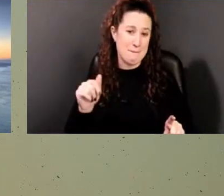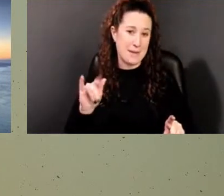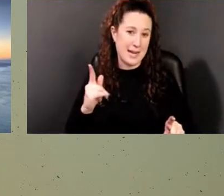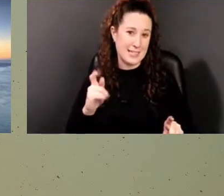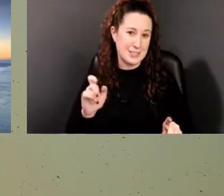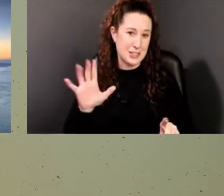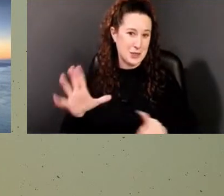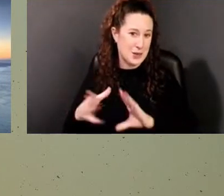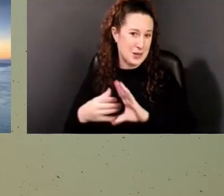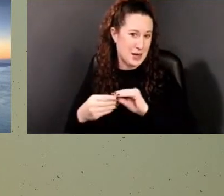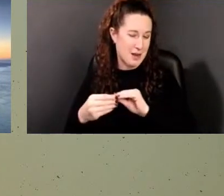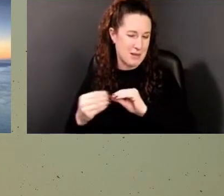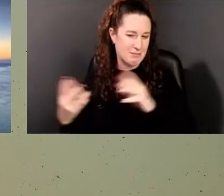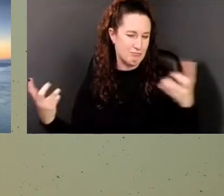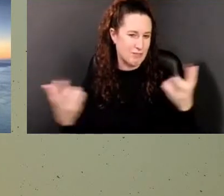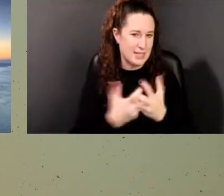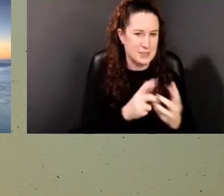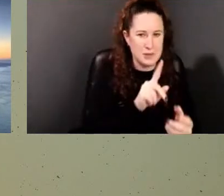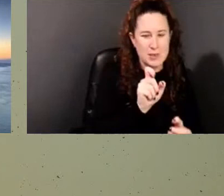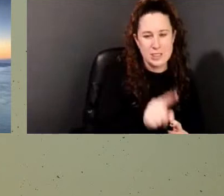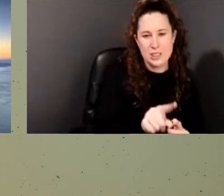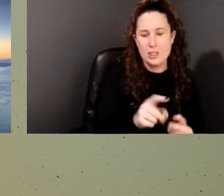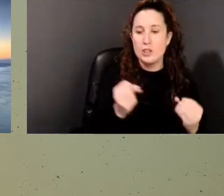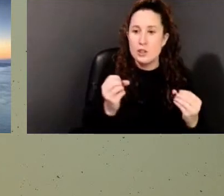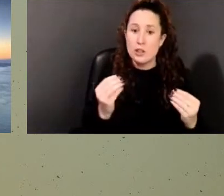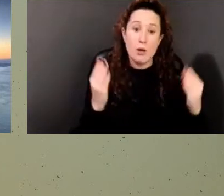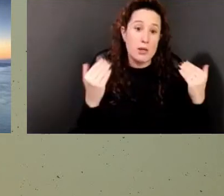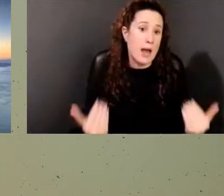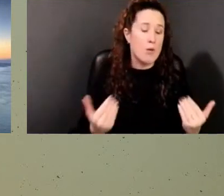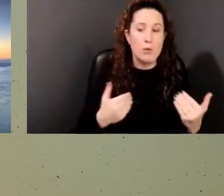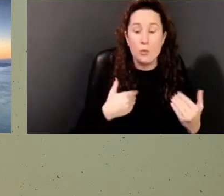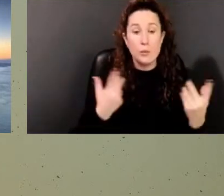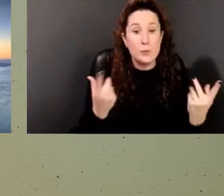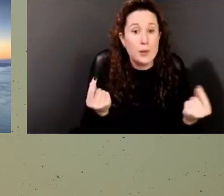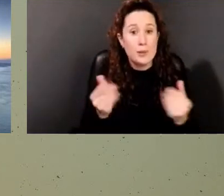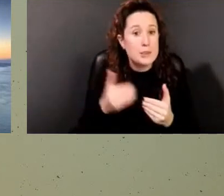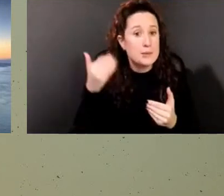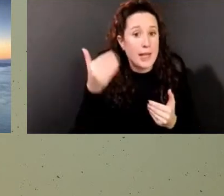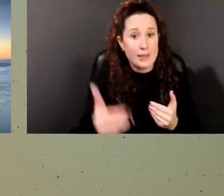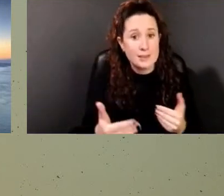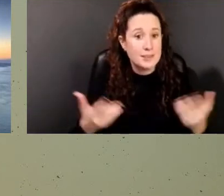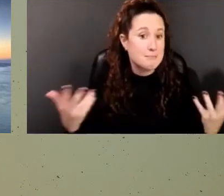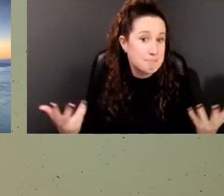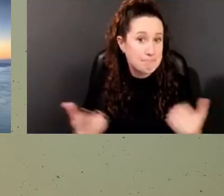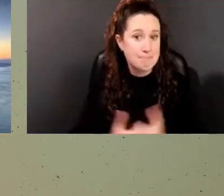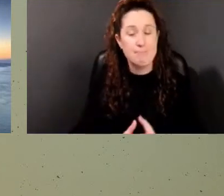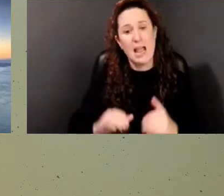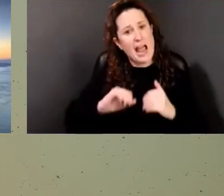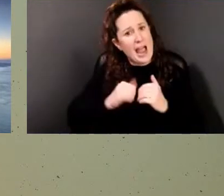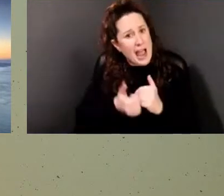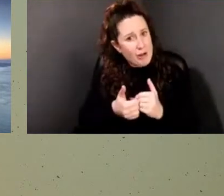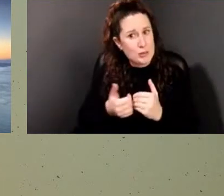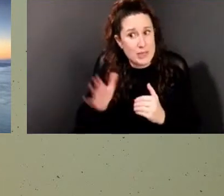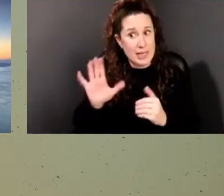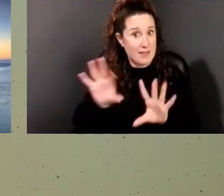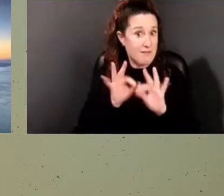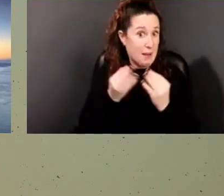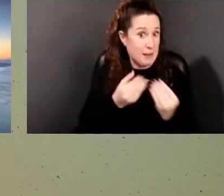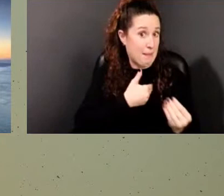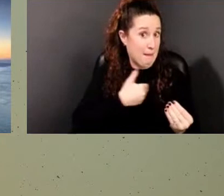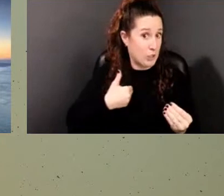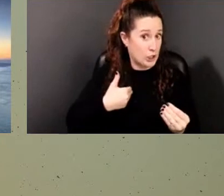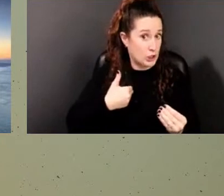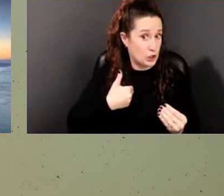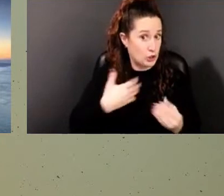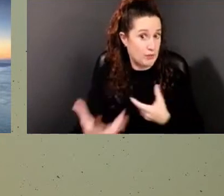about what do we do next? How do we get the involvement of the descendant community? We did pass House